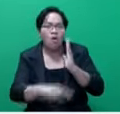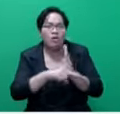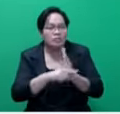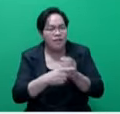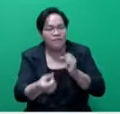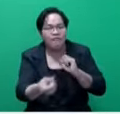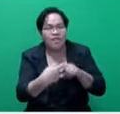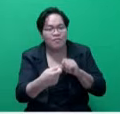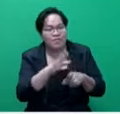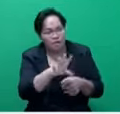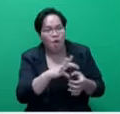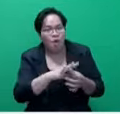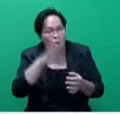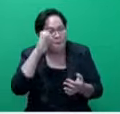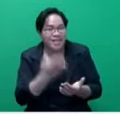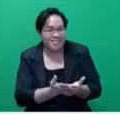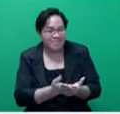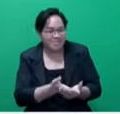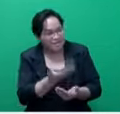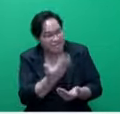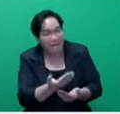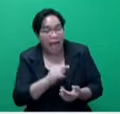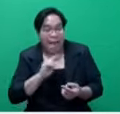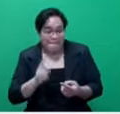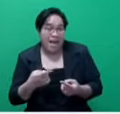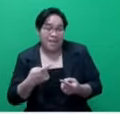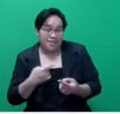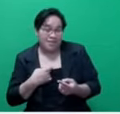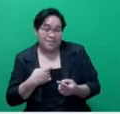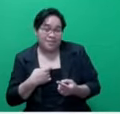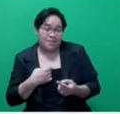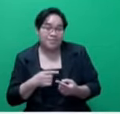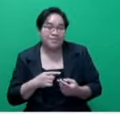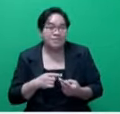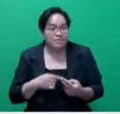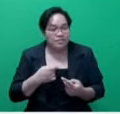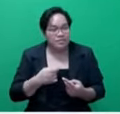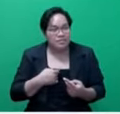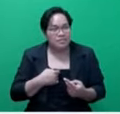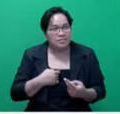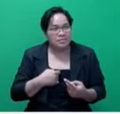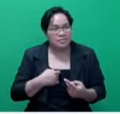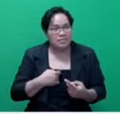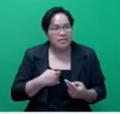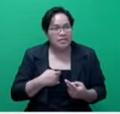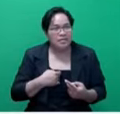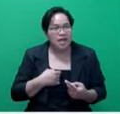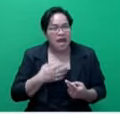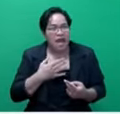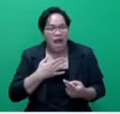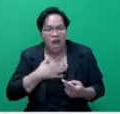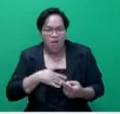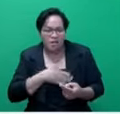communities based on his personal experience. But on the other hand, Mr. Speaker, sir, I have to jog Honourable